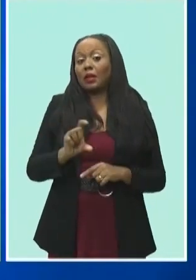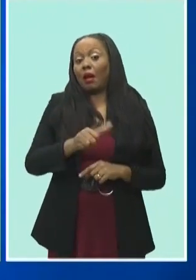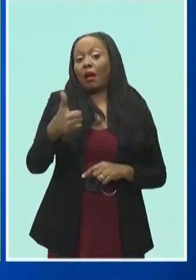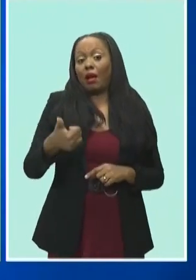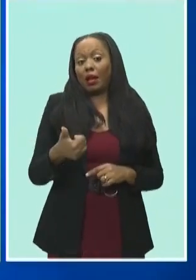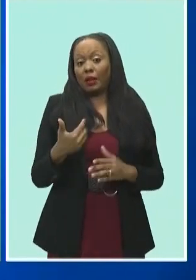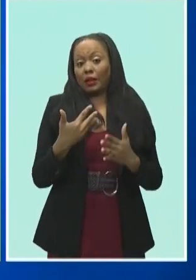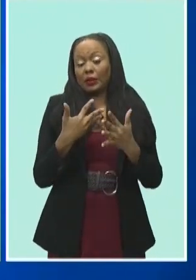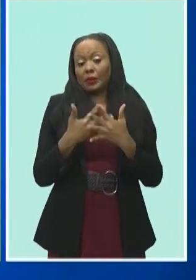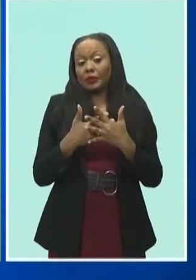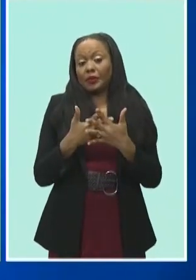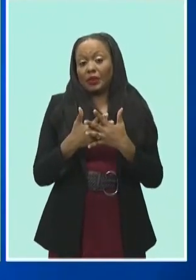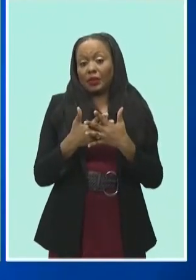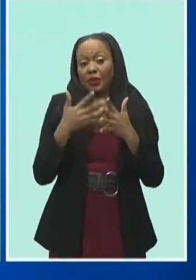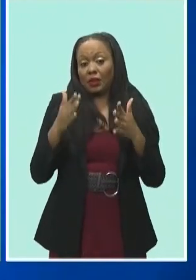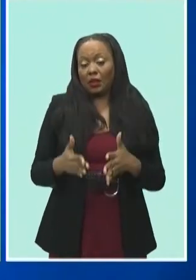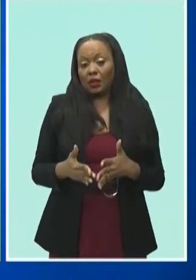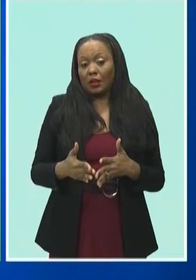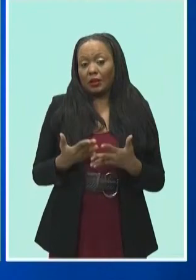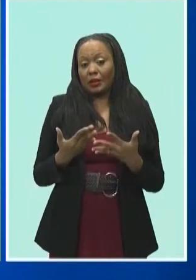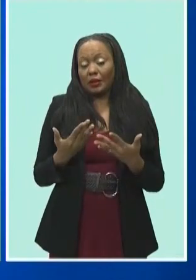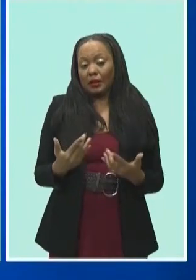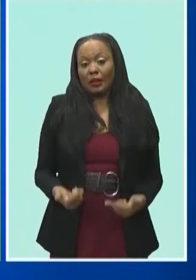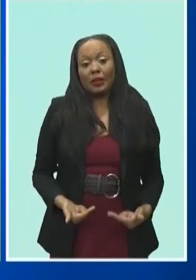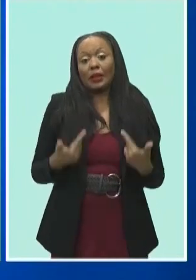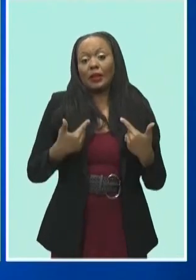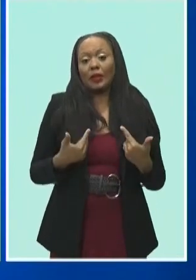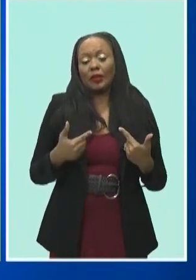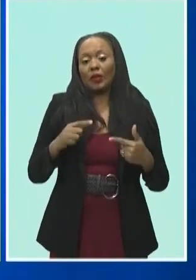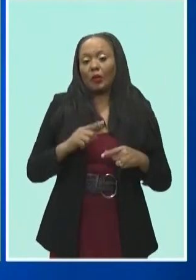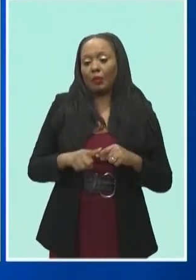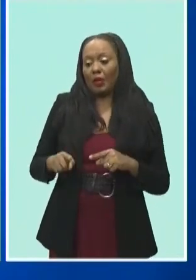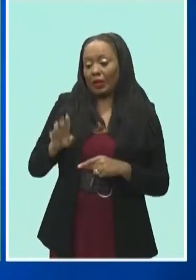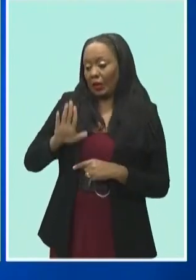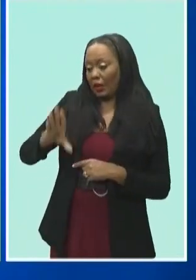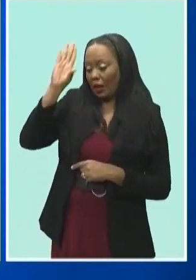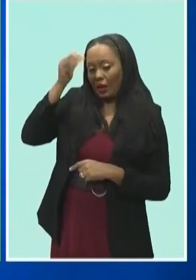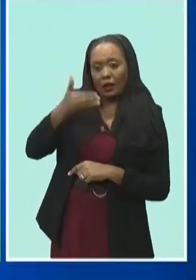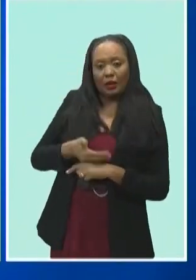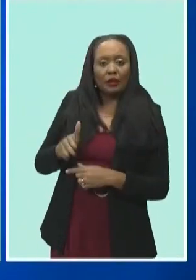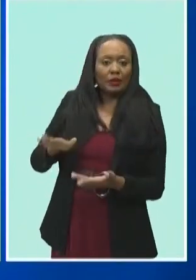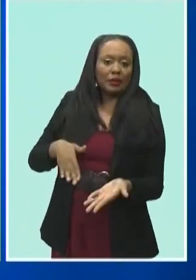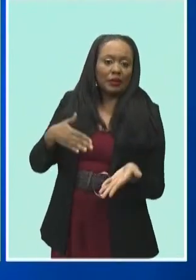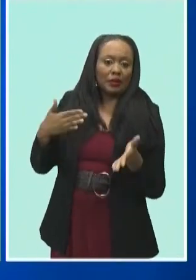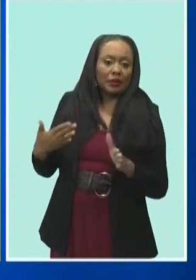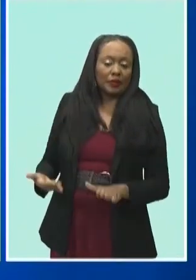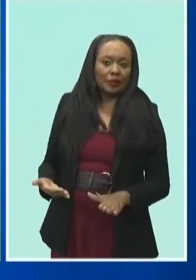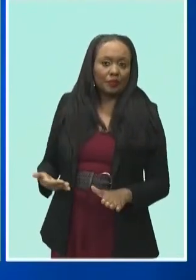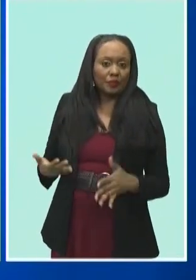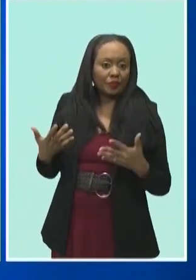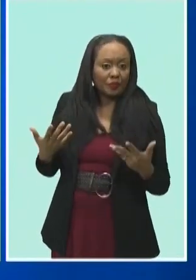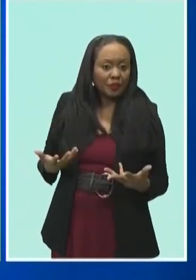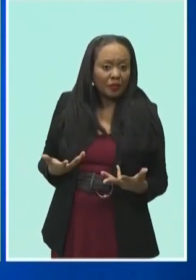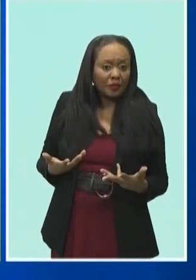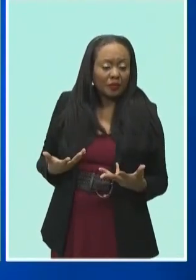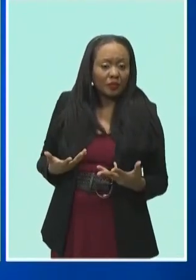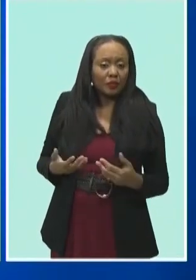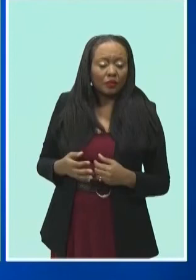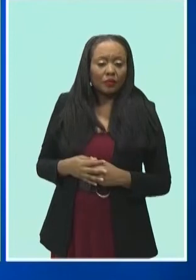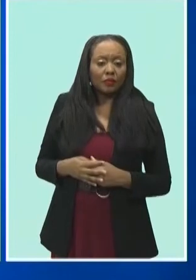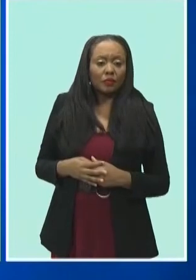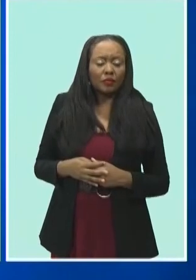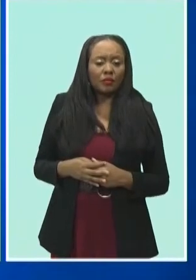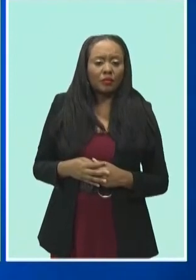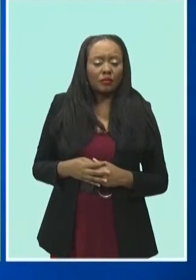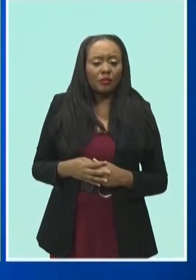by they rushed Gary Stewart to the hospital. The hospital which in his Bartica pronounced him